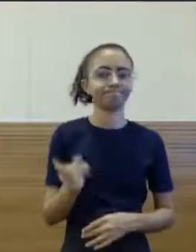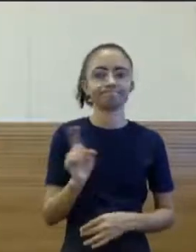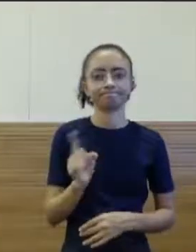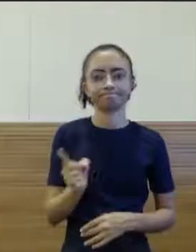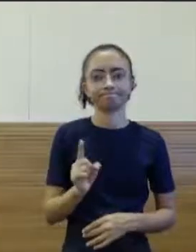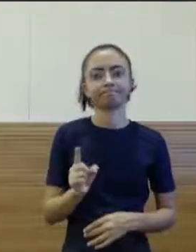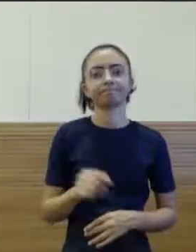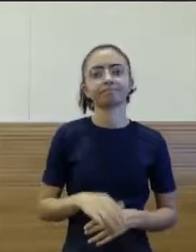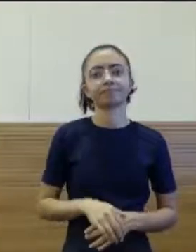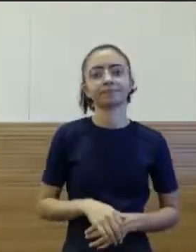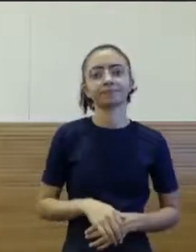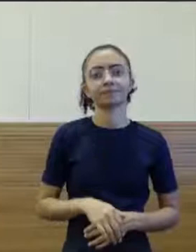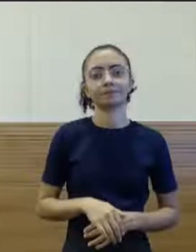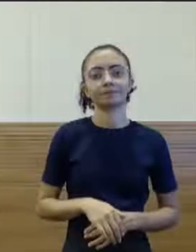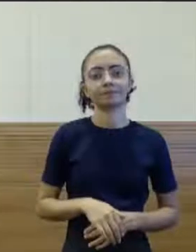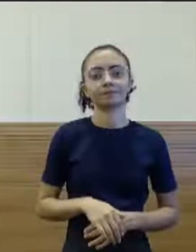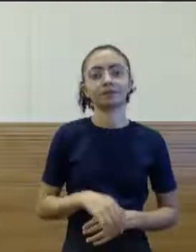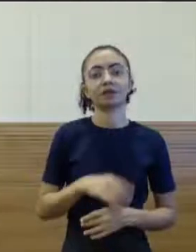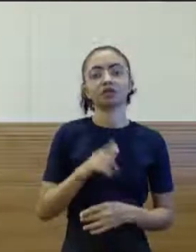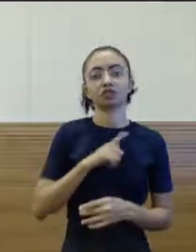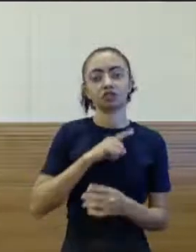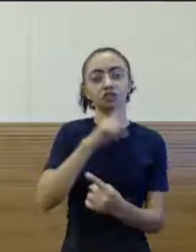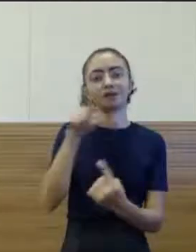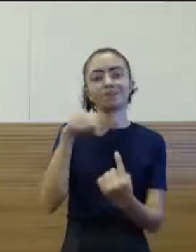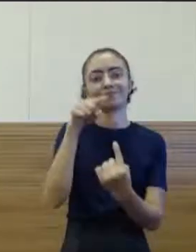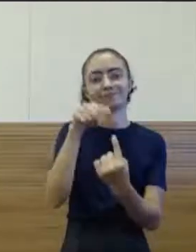in the target population especially, that